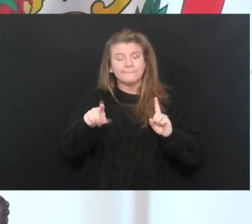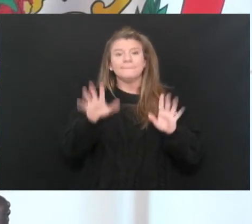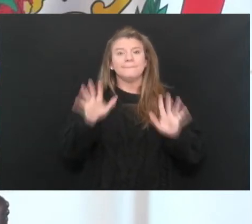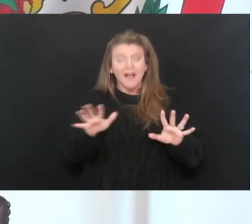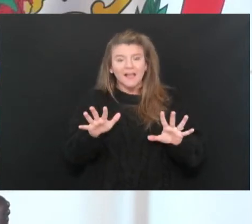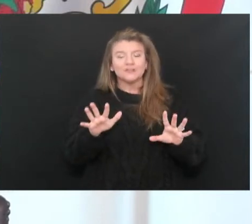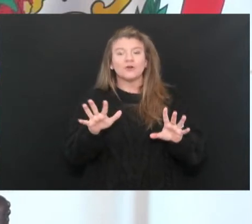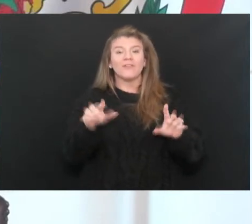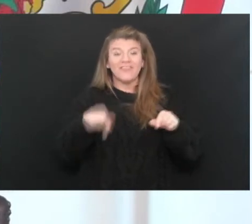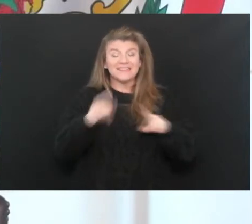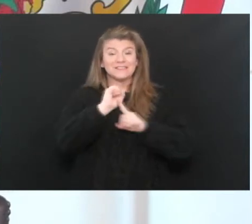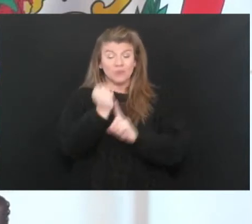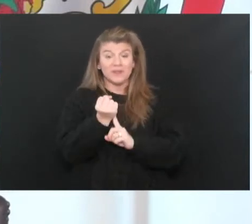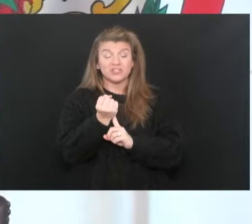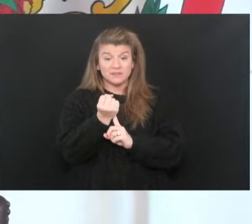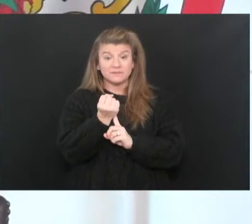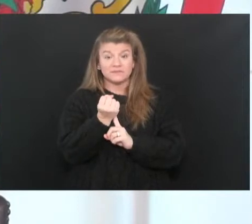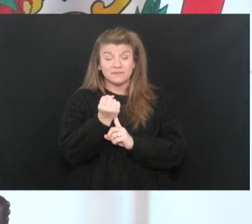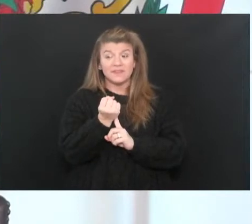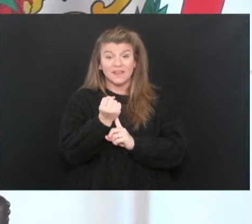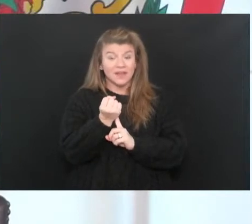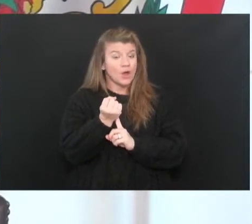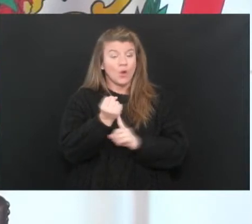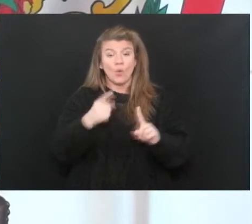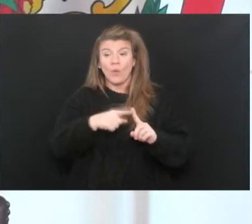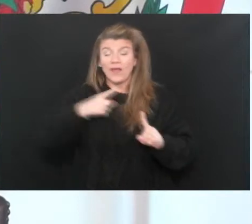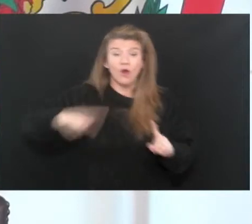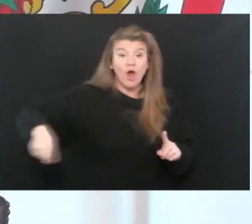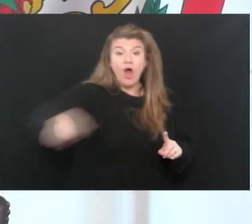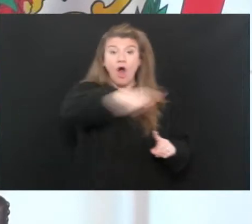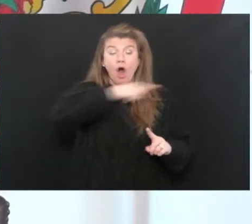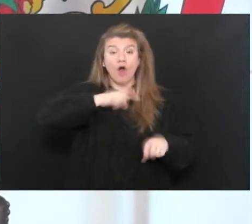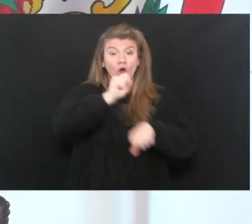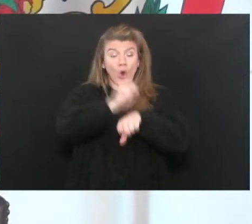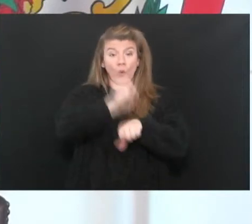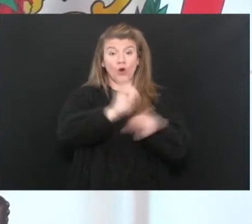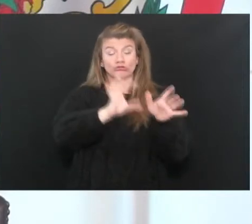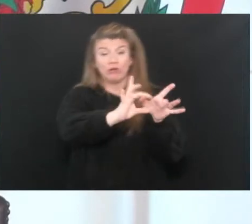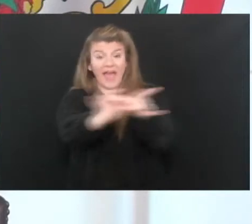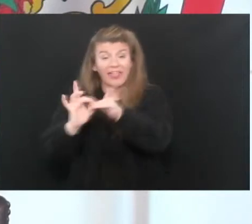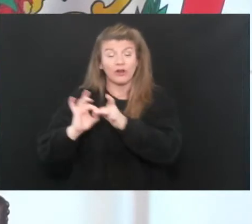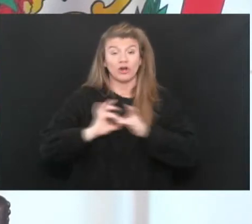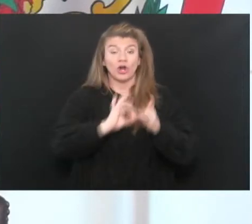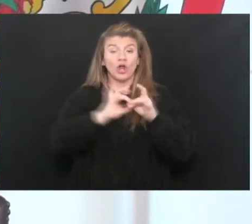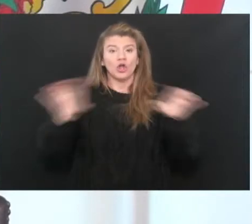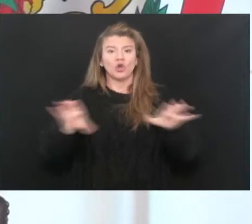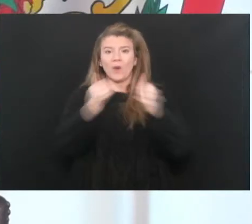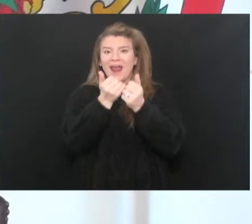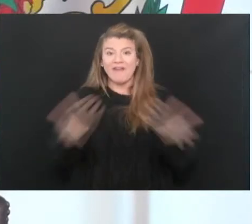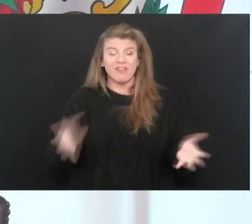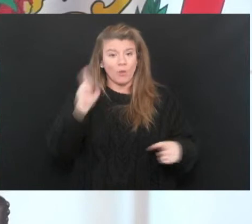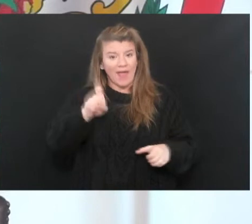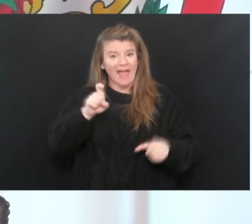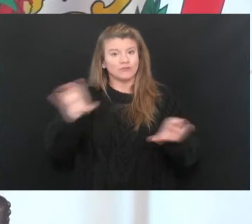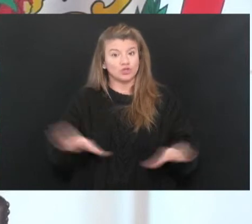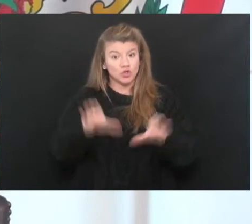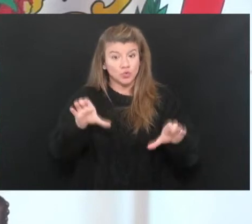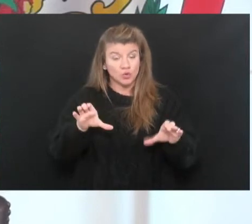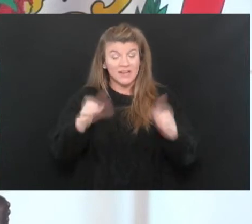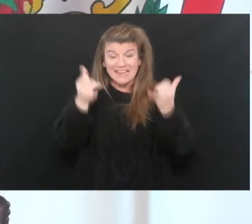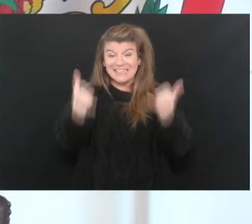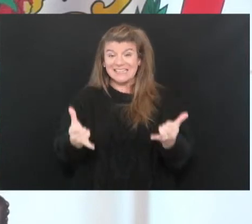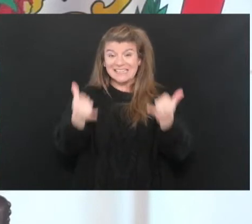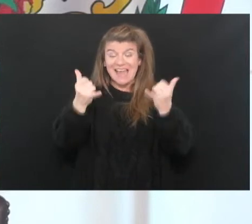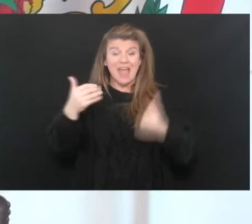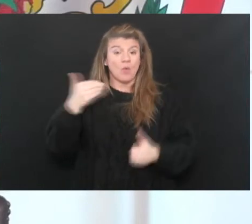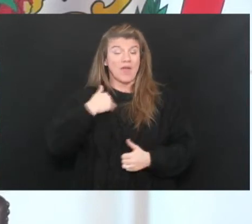the same situation, all pulling the rope together, all doing everything we have to do. Today we have